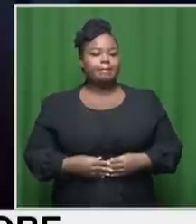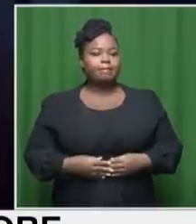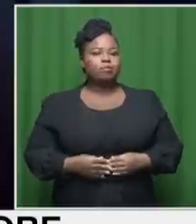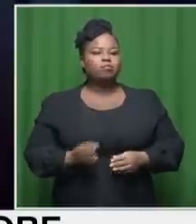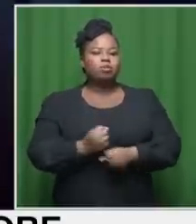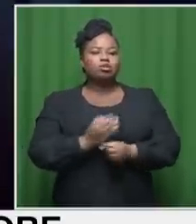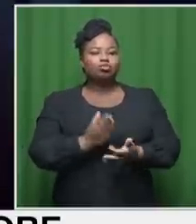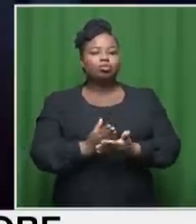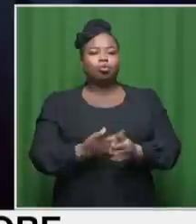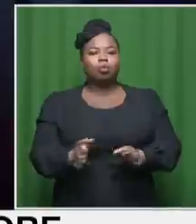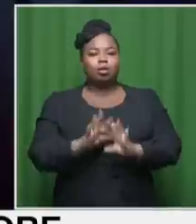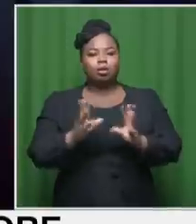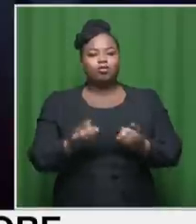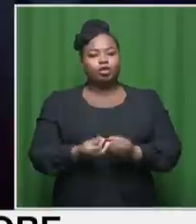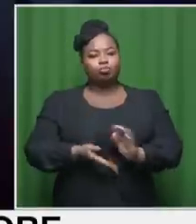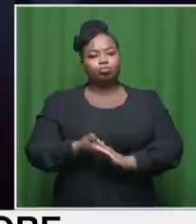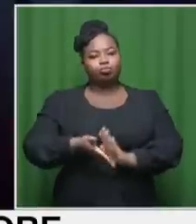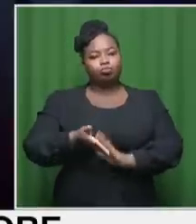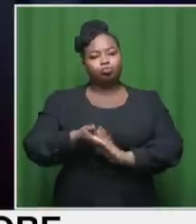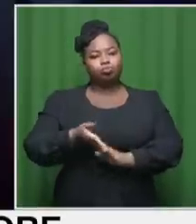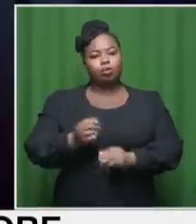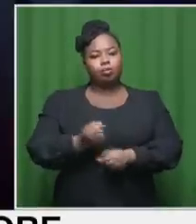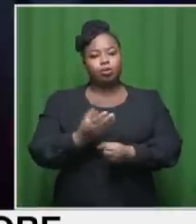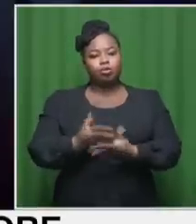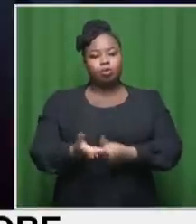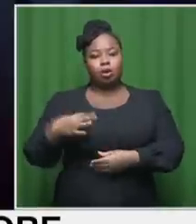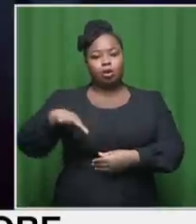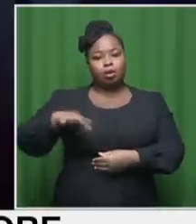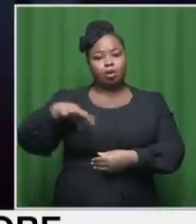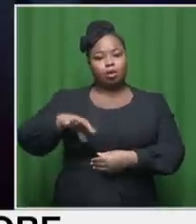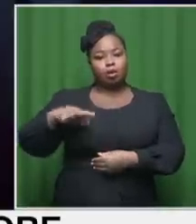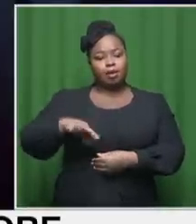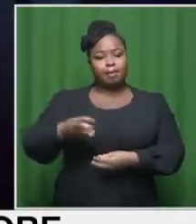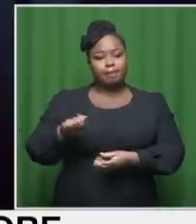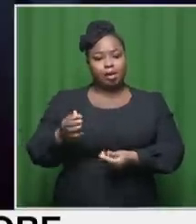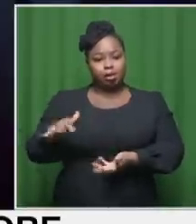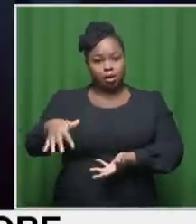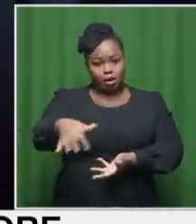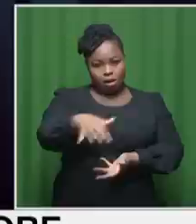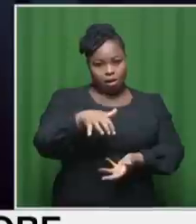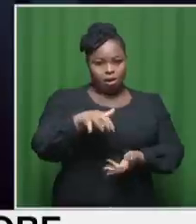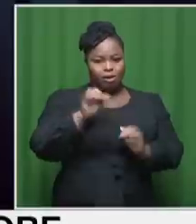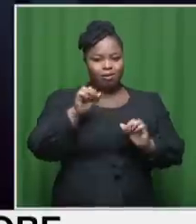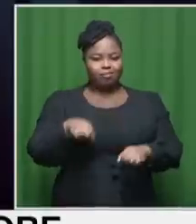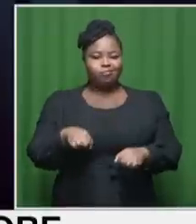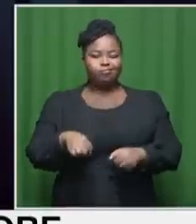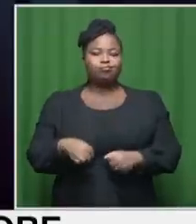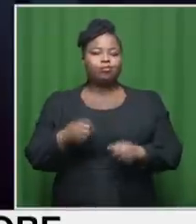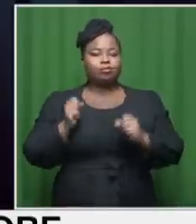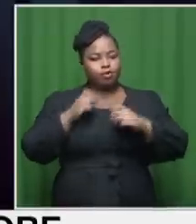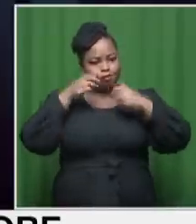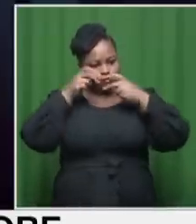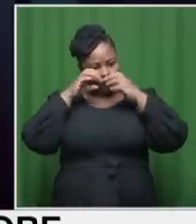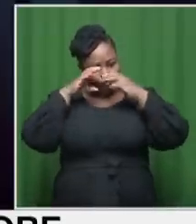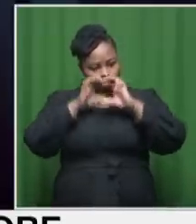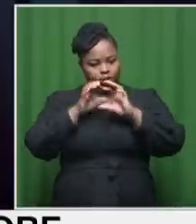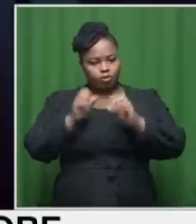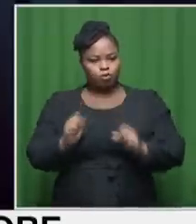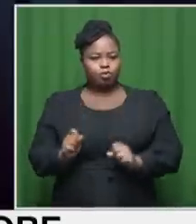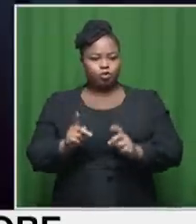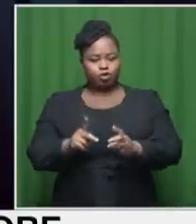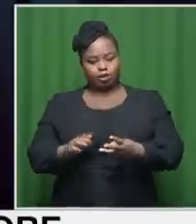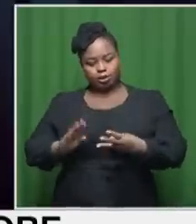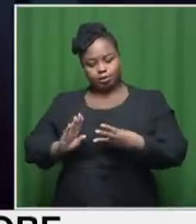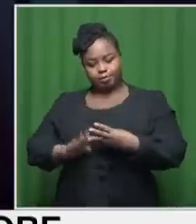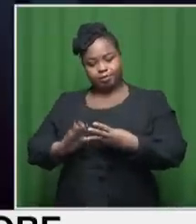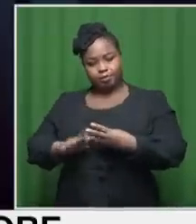ensuring that operations are running to get cash into the business, and to focus on the opportunities that are there. The growth